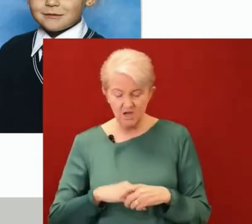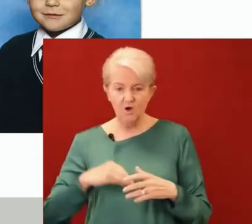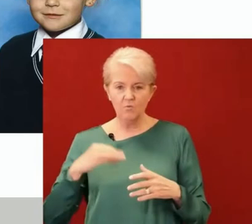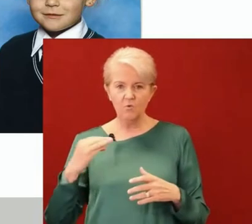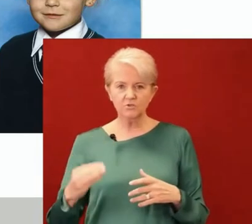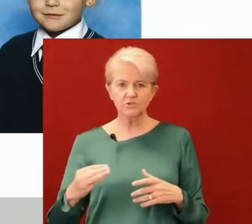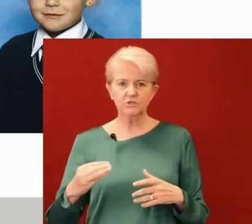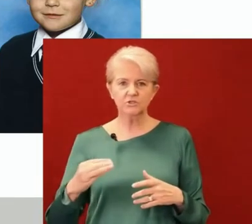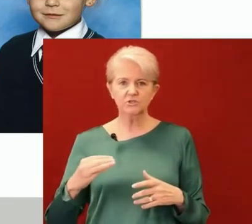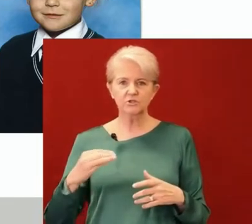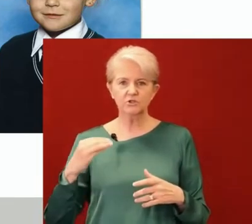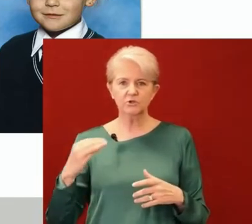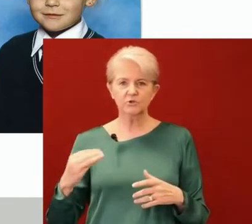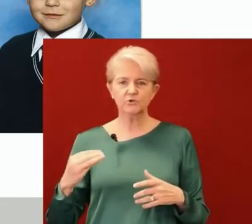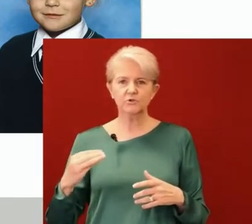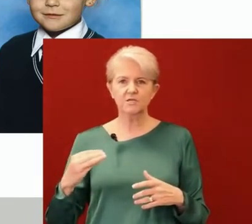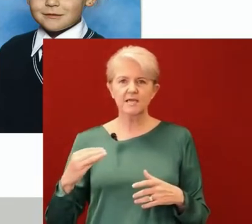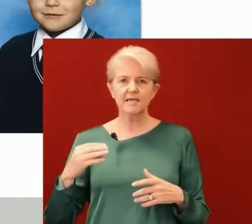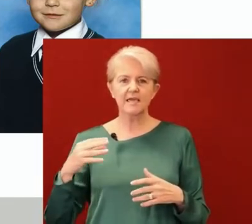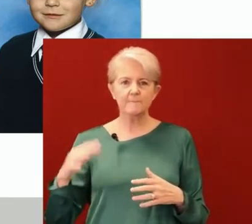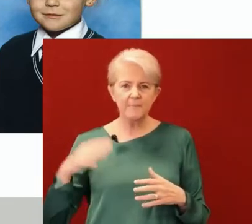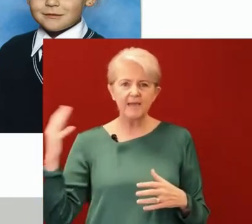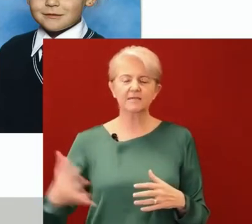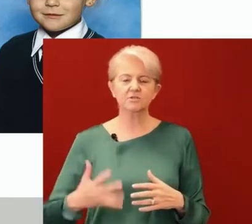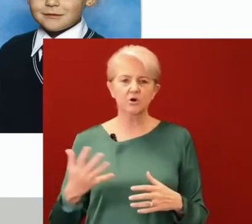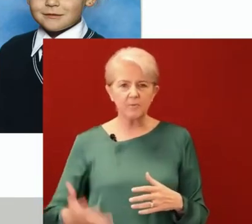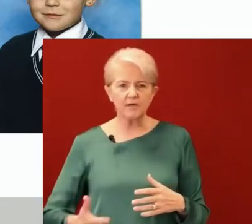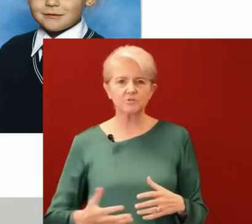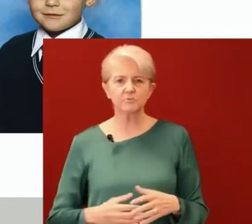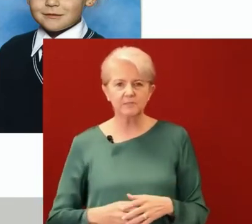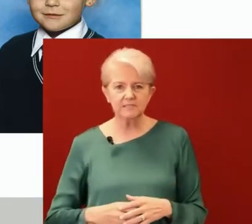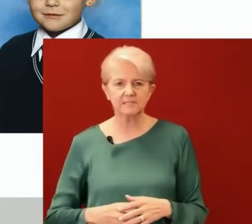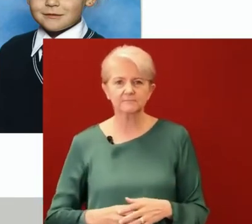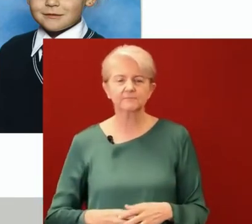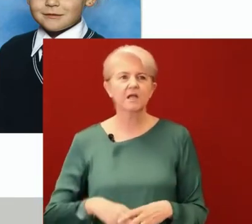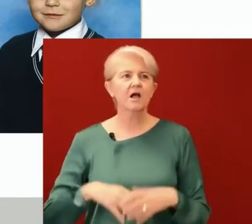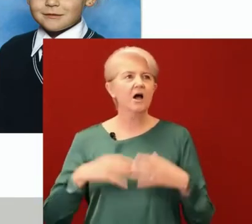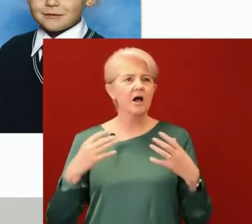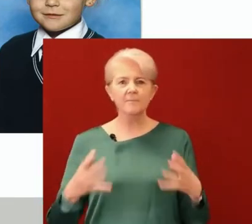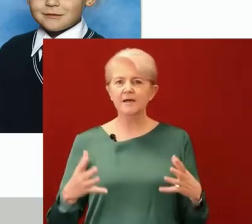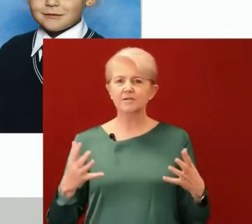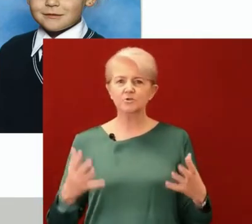I wanted to get back into operational policing.